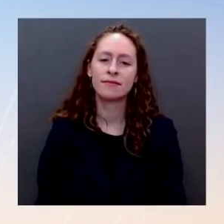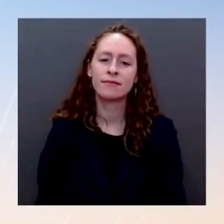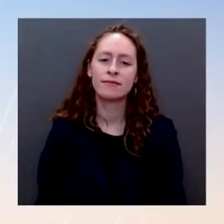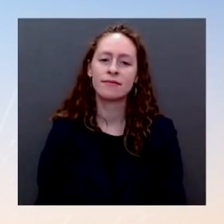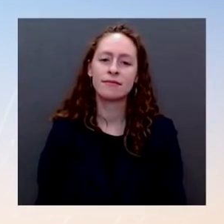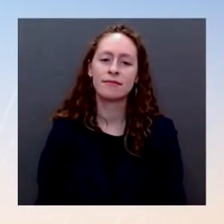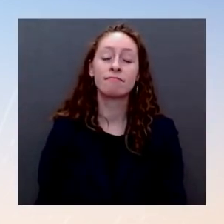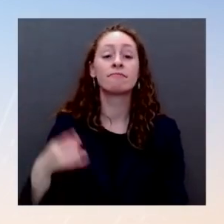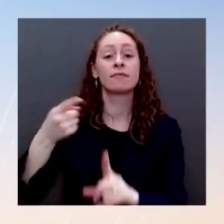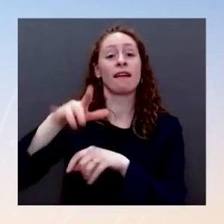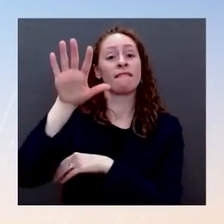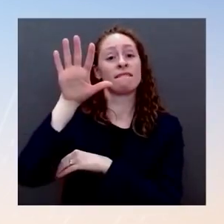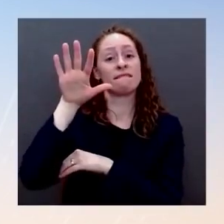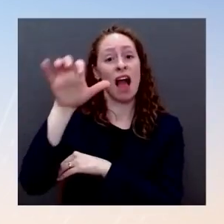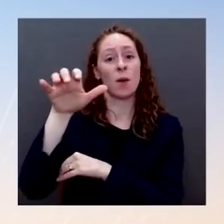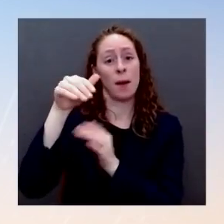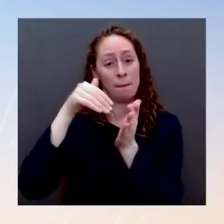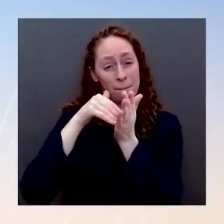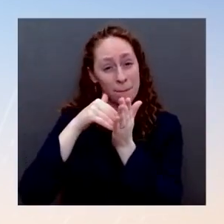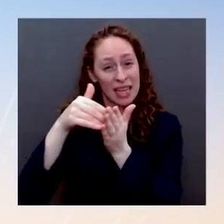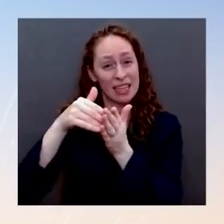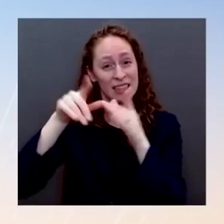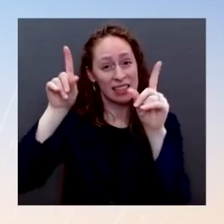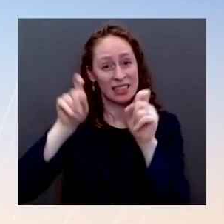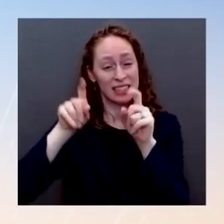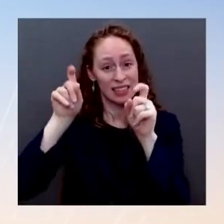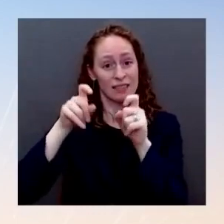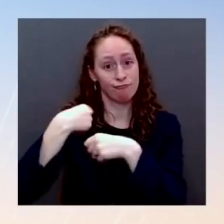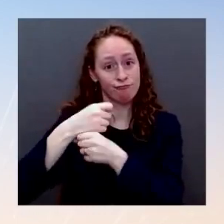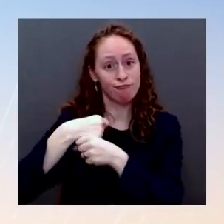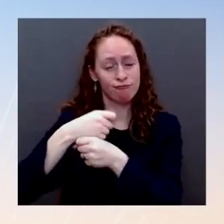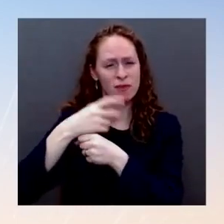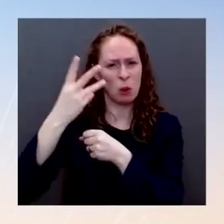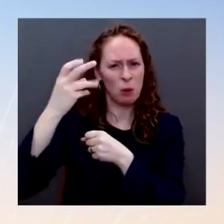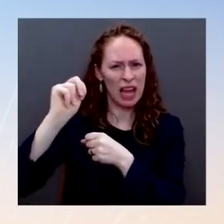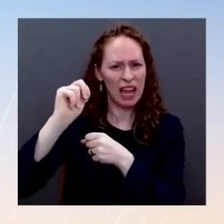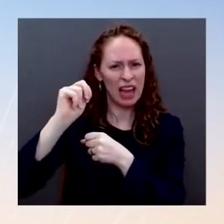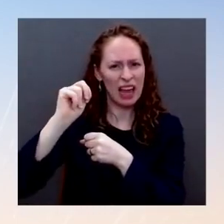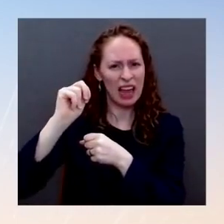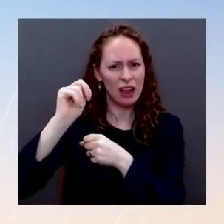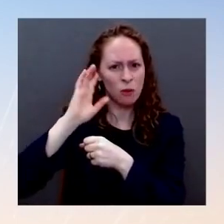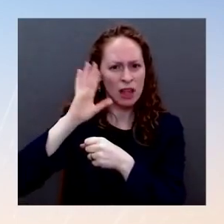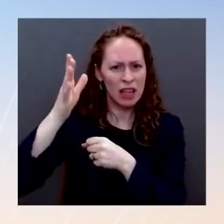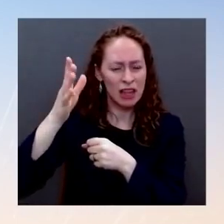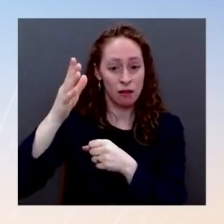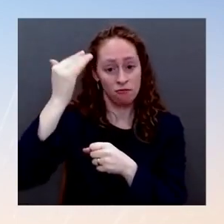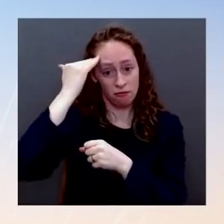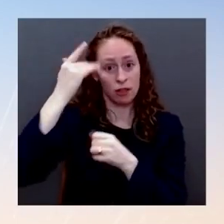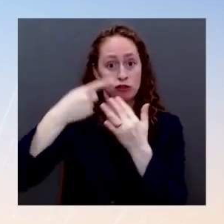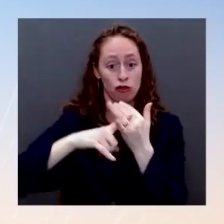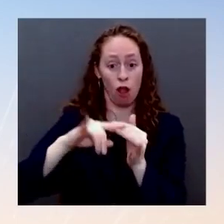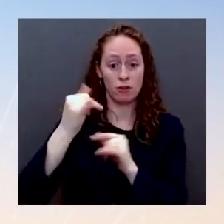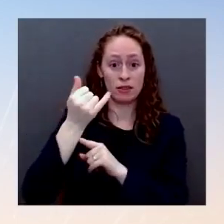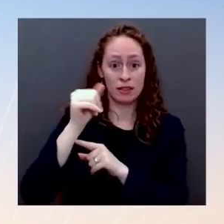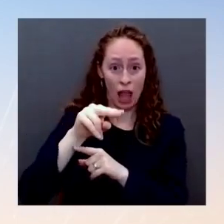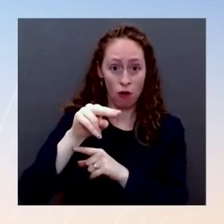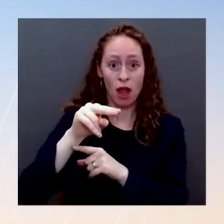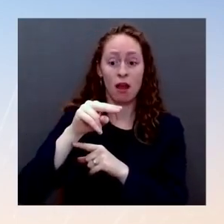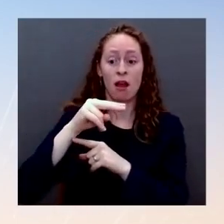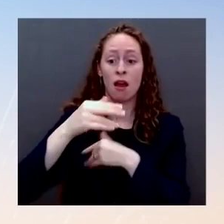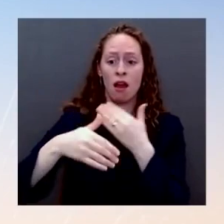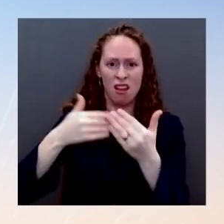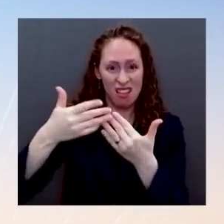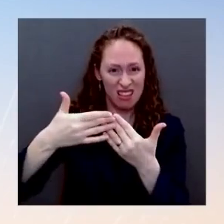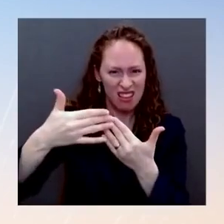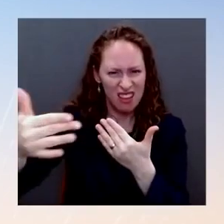available? I don't have an update on that at this point in time. Certainly understand the question. I expect as we finalize the contracts, which we're in the process of doing, we'll